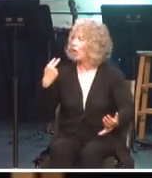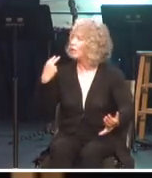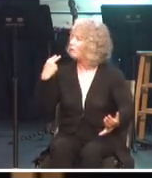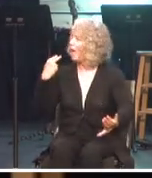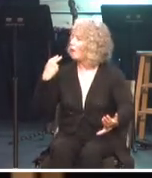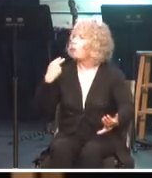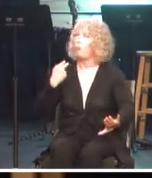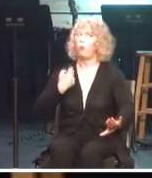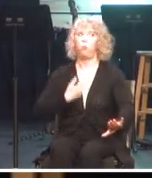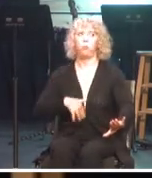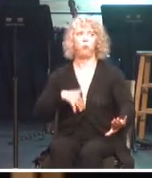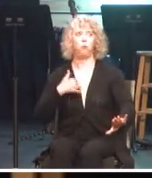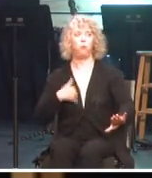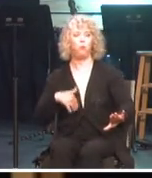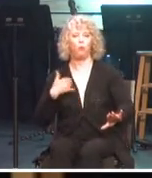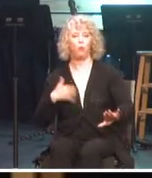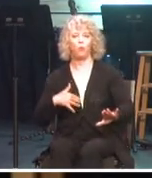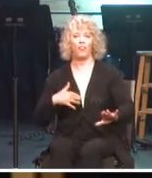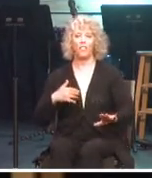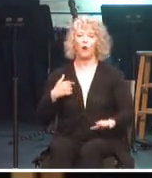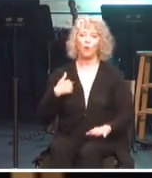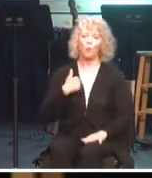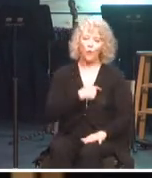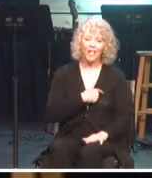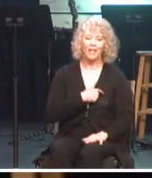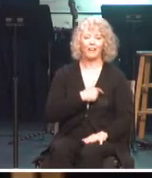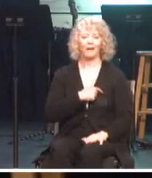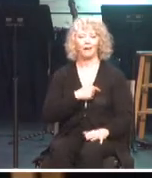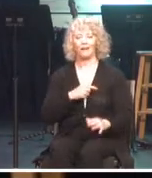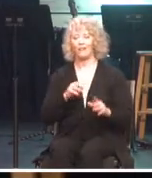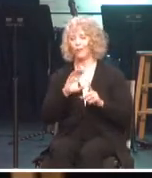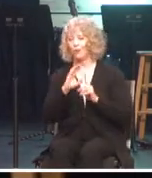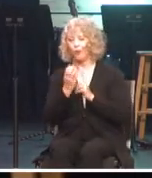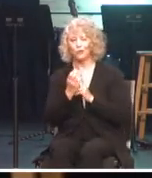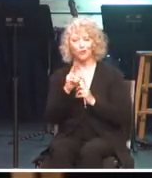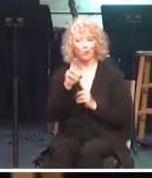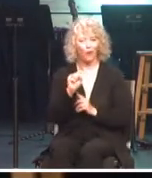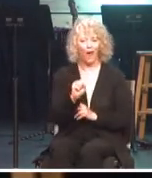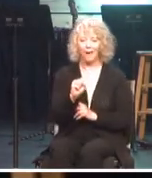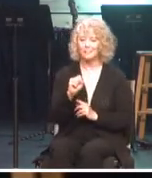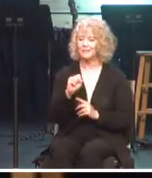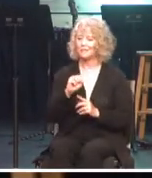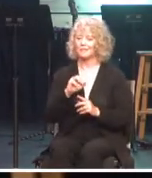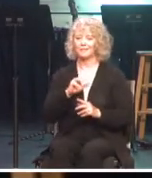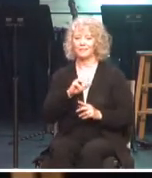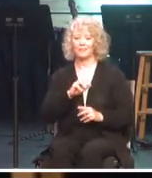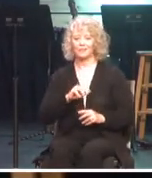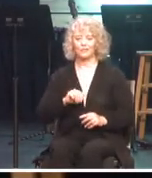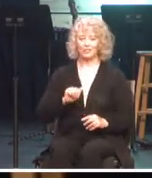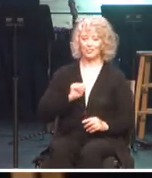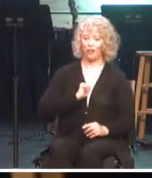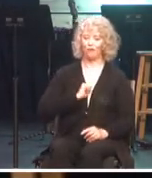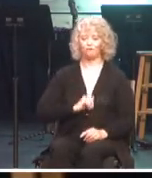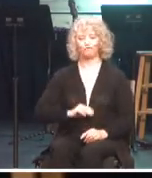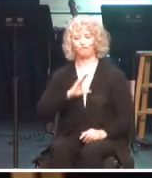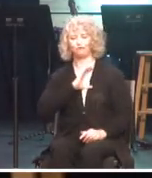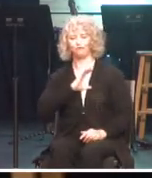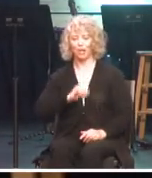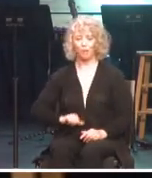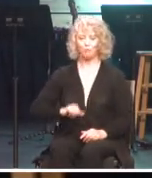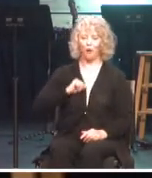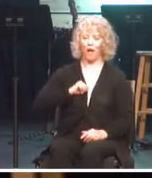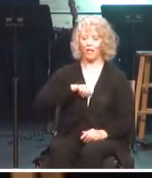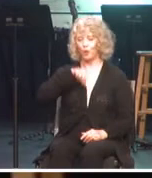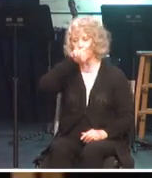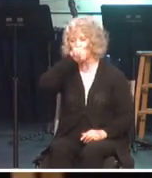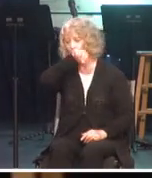So often, I think this stems from our self-esteem culture. At the very least, it stems from our pride, our love of self. So often the